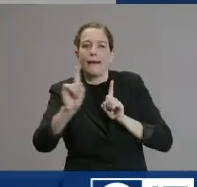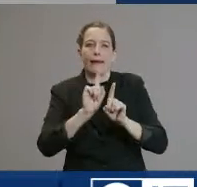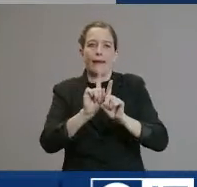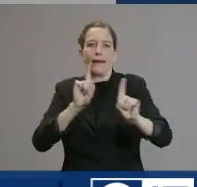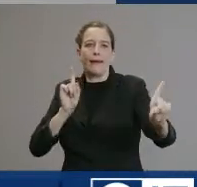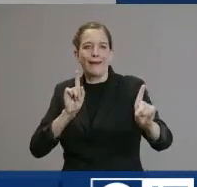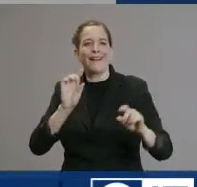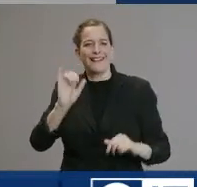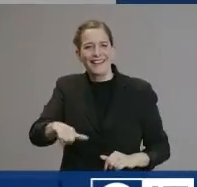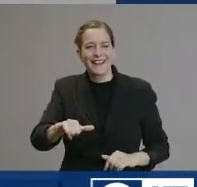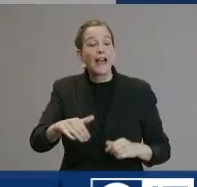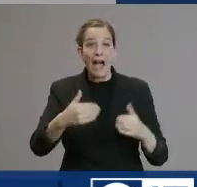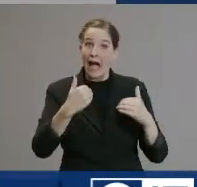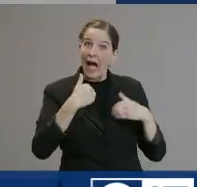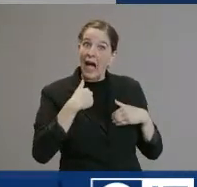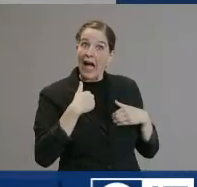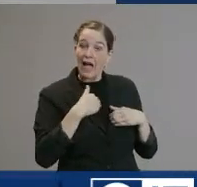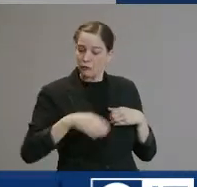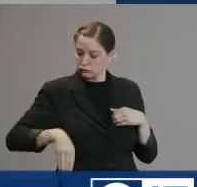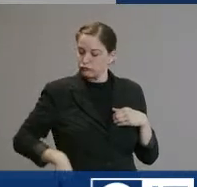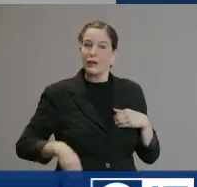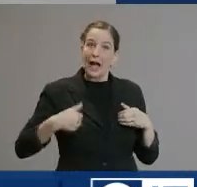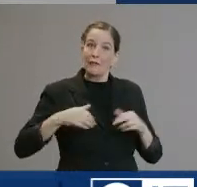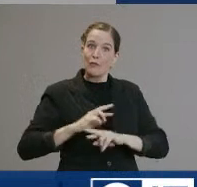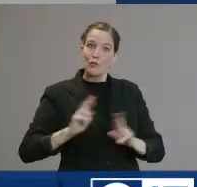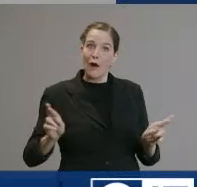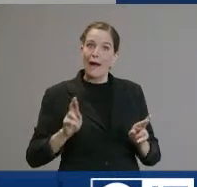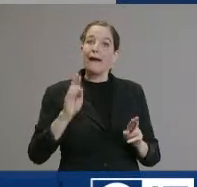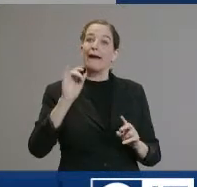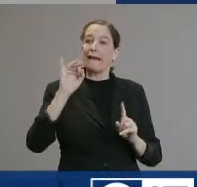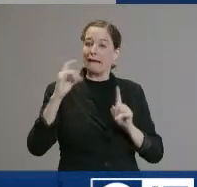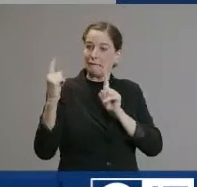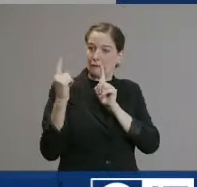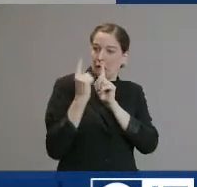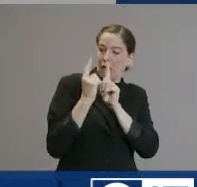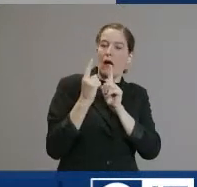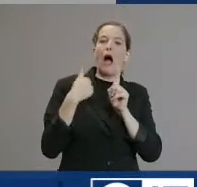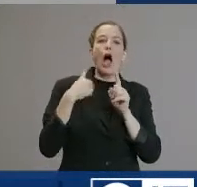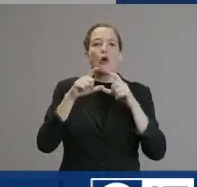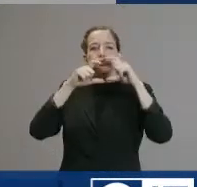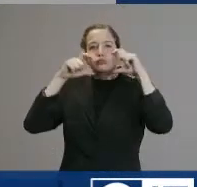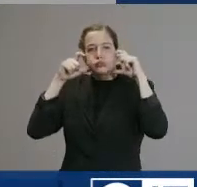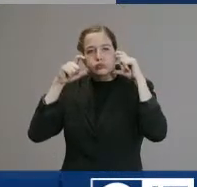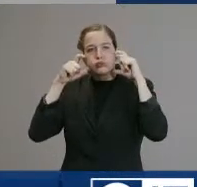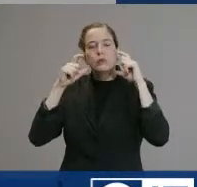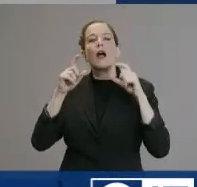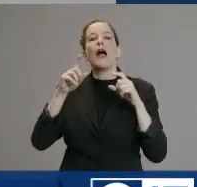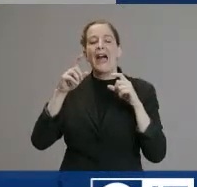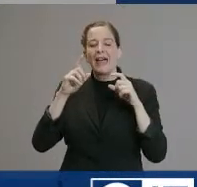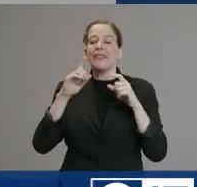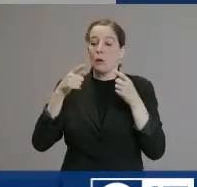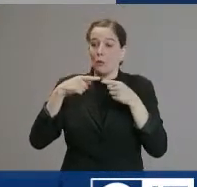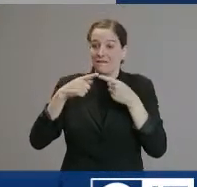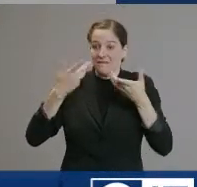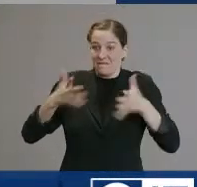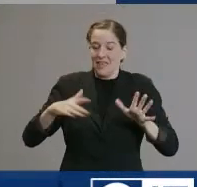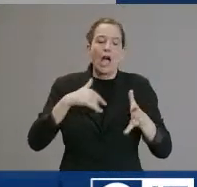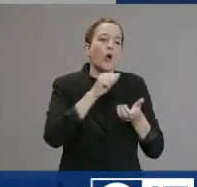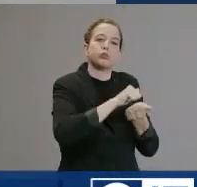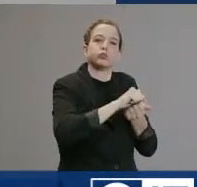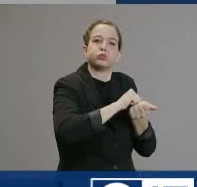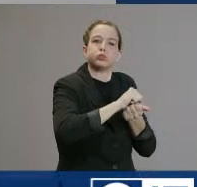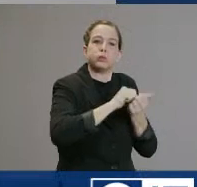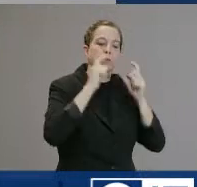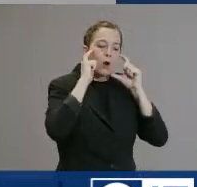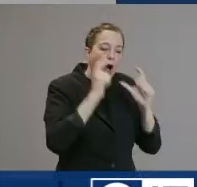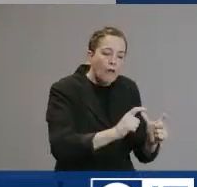not physically distancing, I wear them and wash them often. Howie, can I answer the question, please? Sure. I mean, I've listened